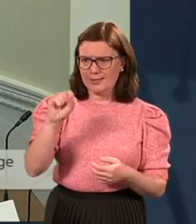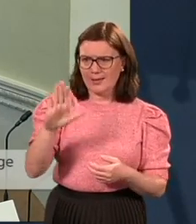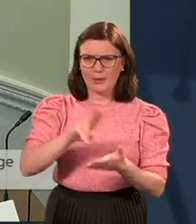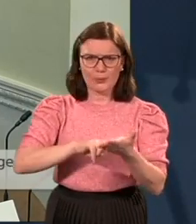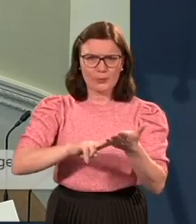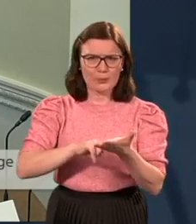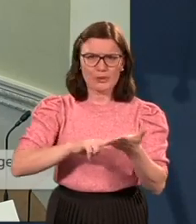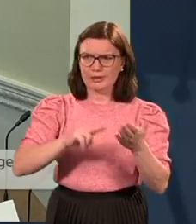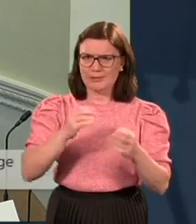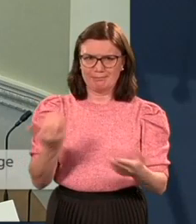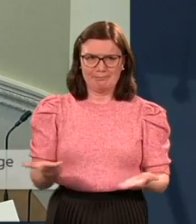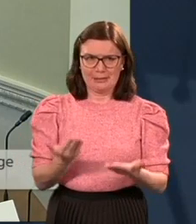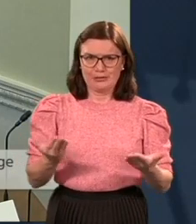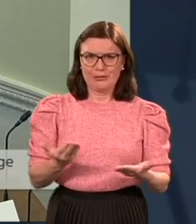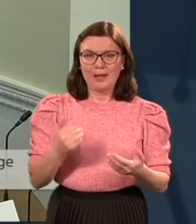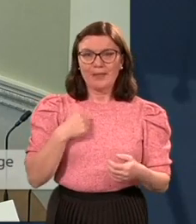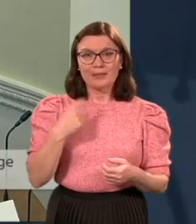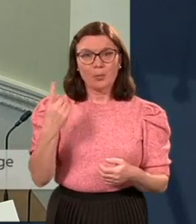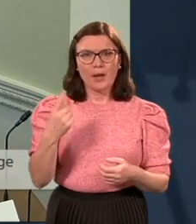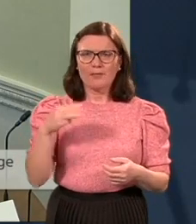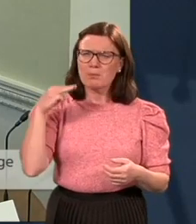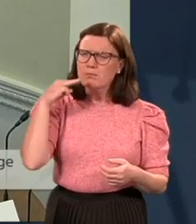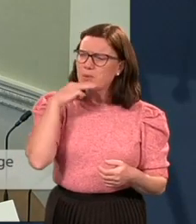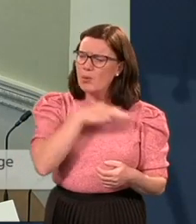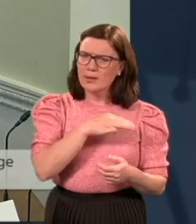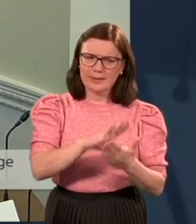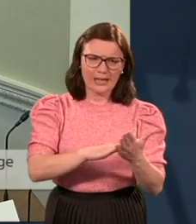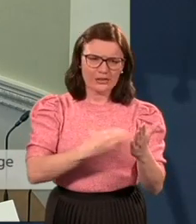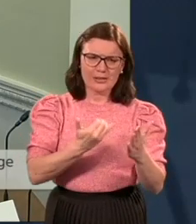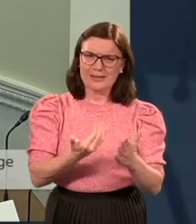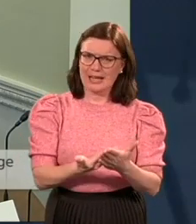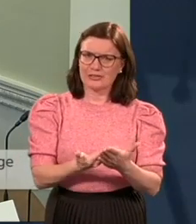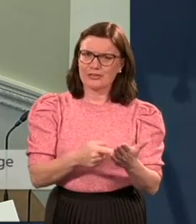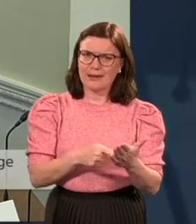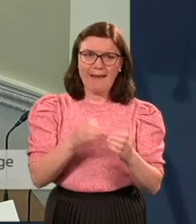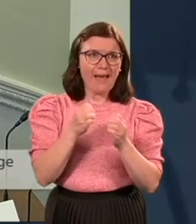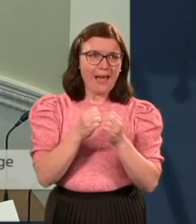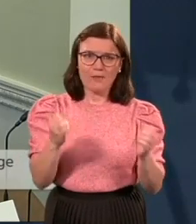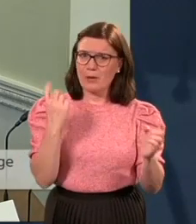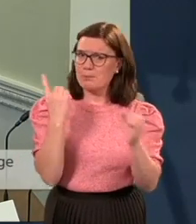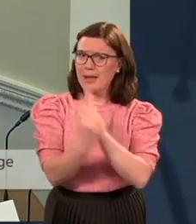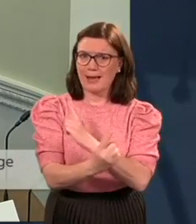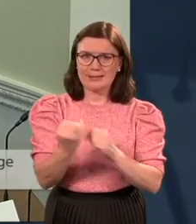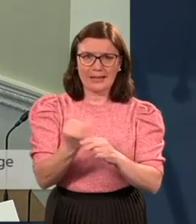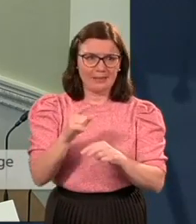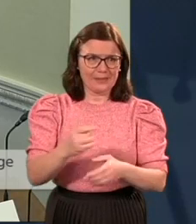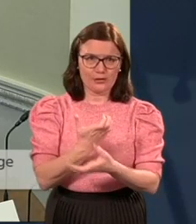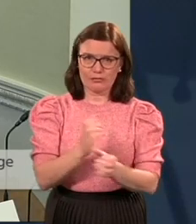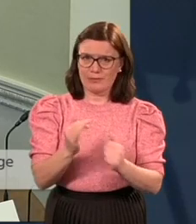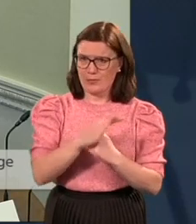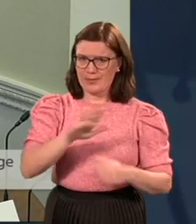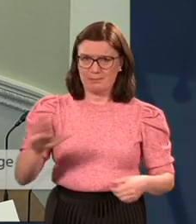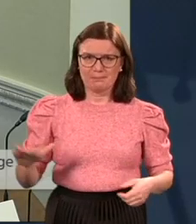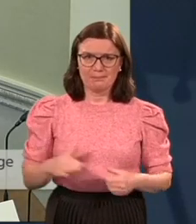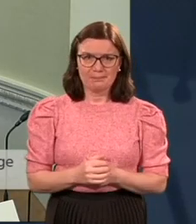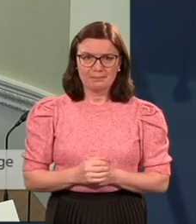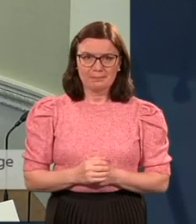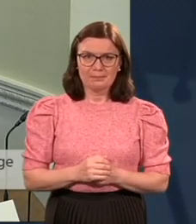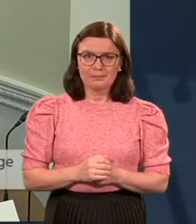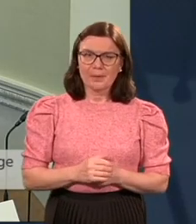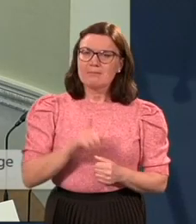whom this is one of the most important pieces of legislation ever passed in this country.